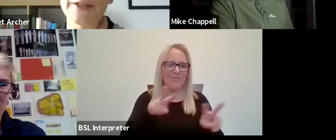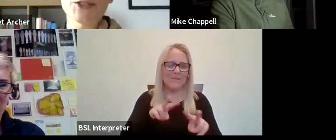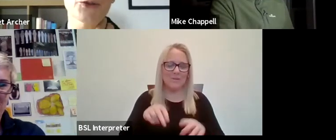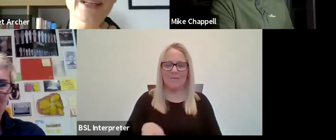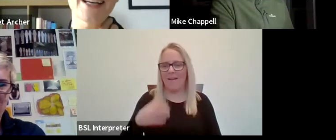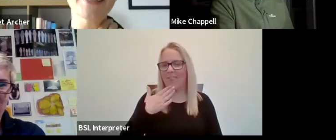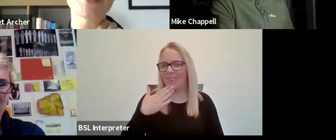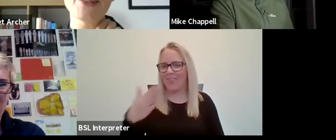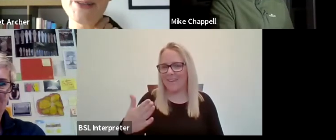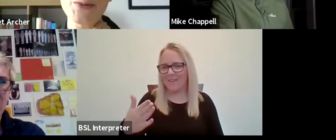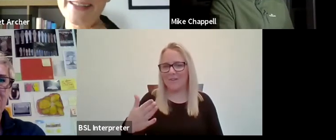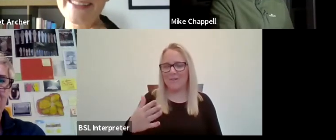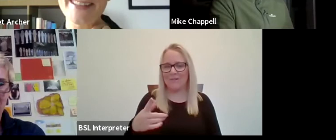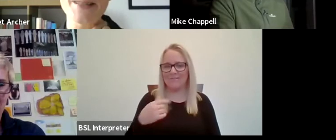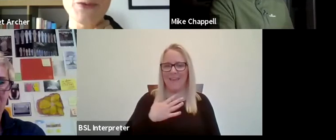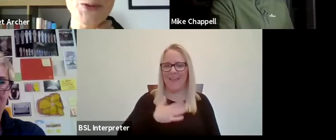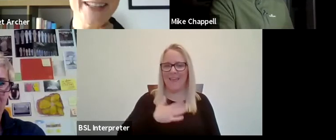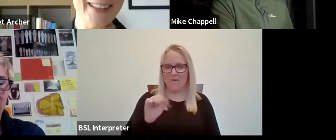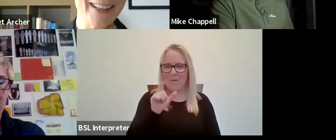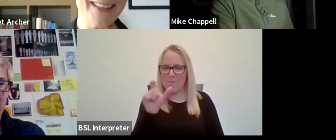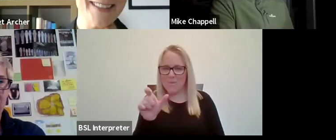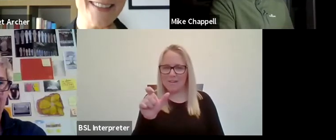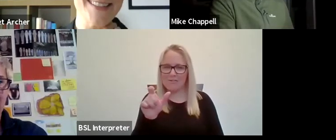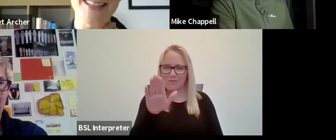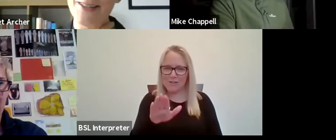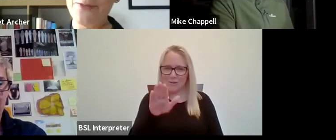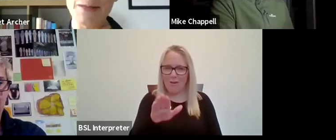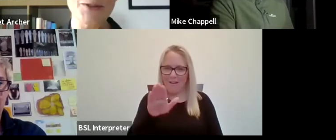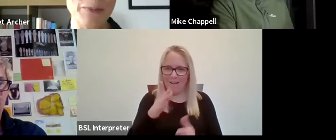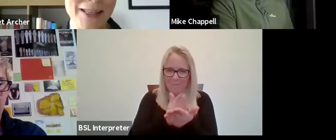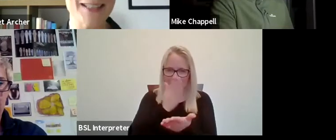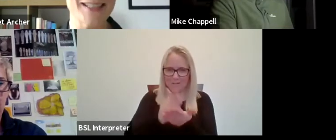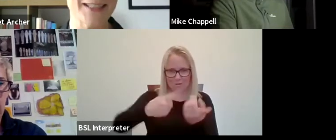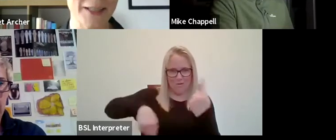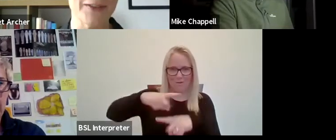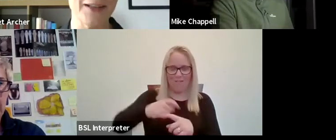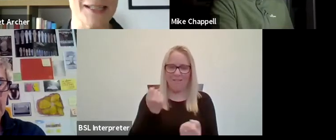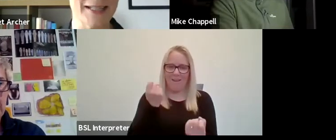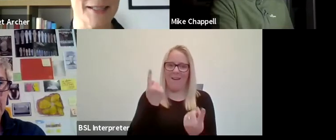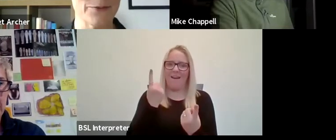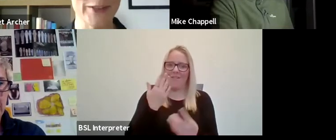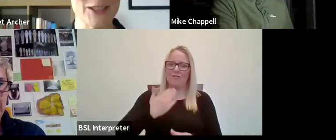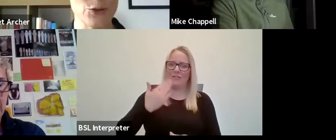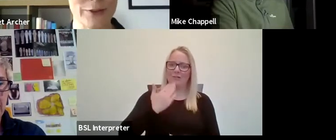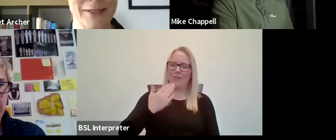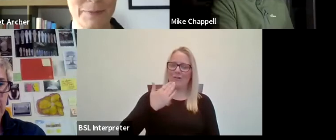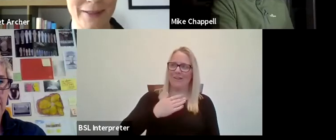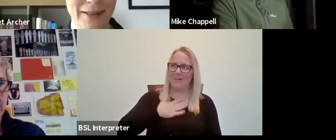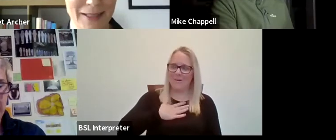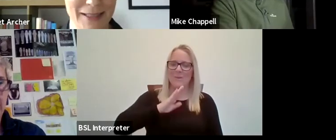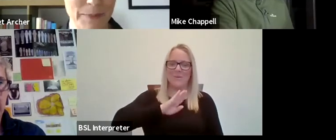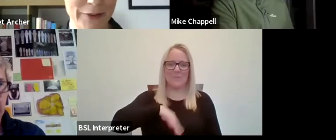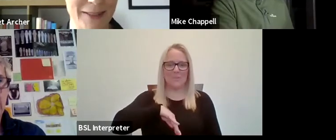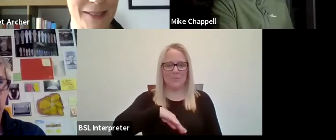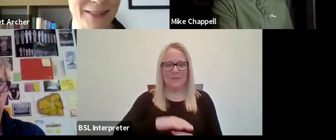word reassuring. I had a little look at your work this morning, and it seemed to me that it did give a nice sense of reassurance about